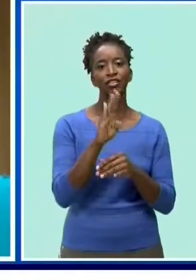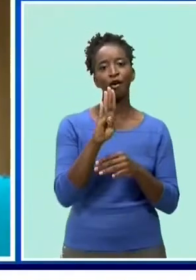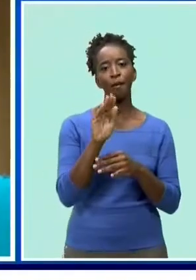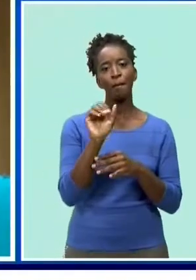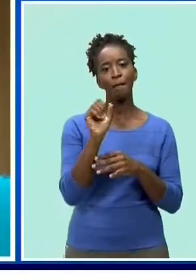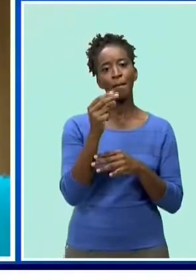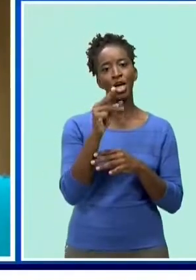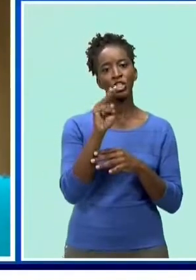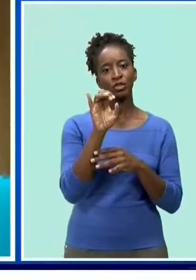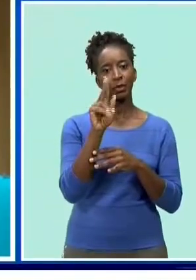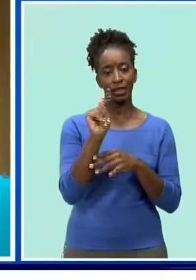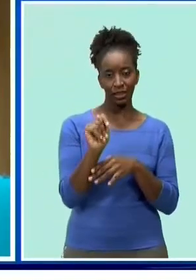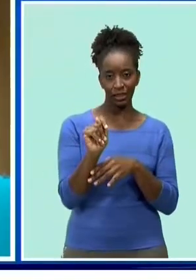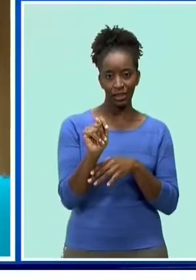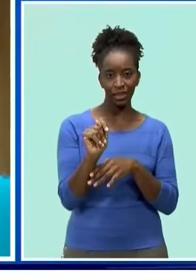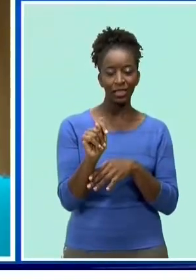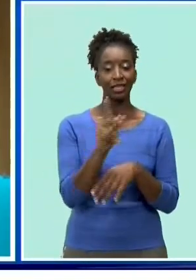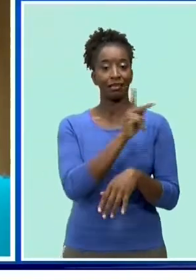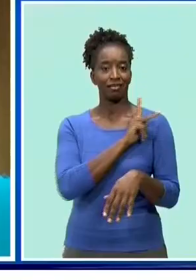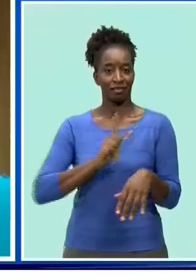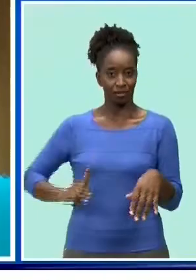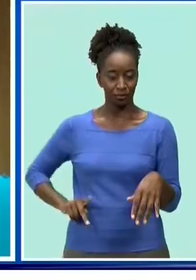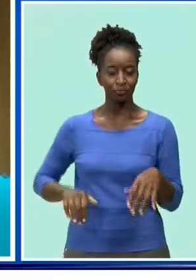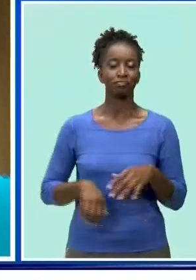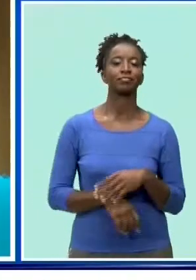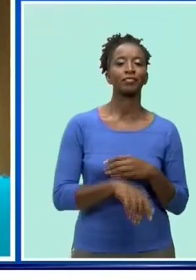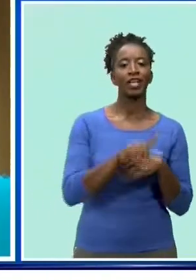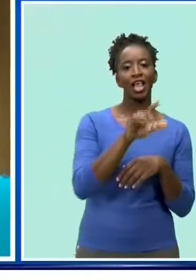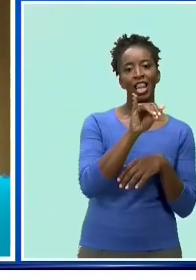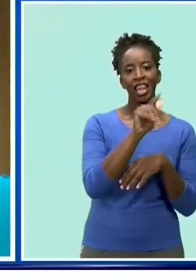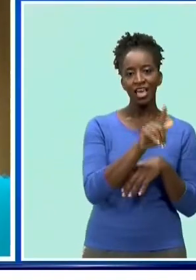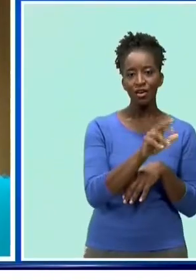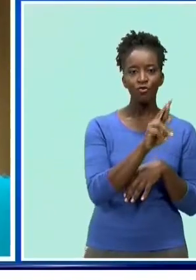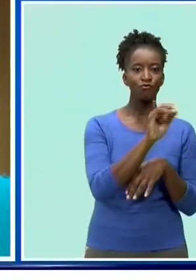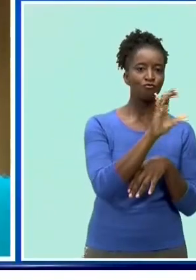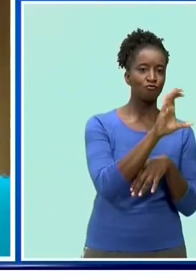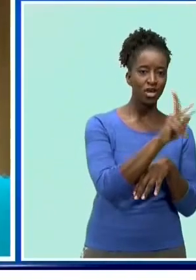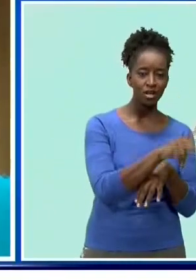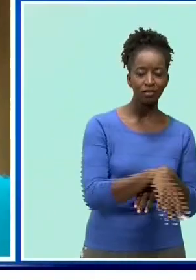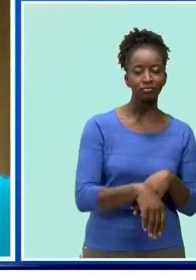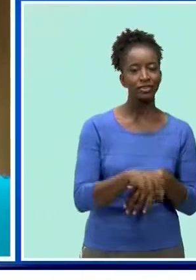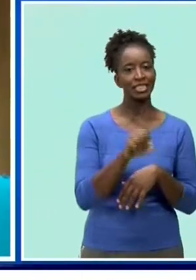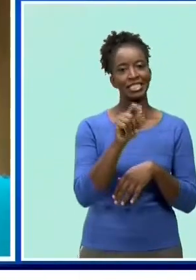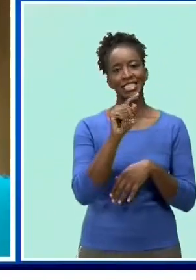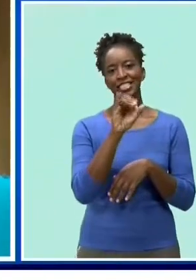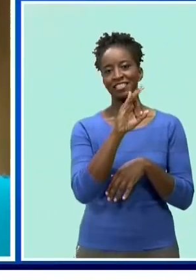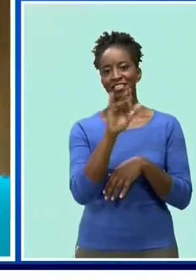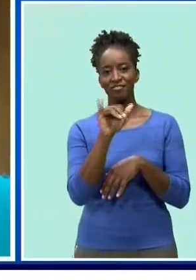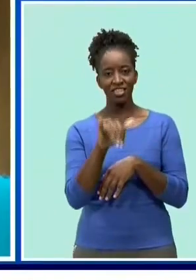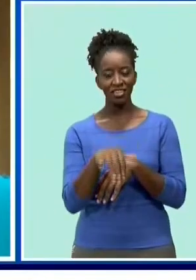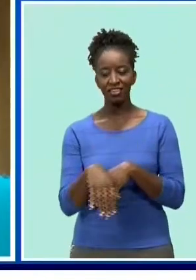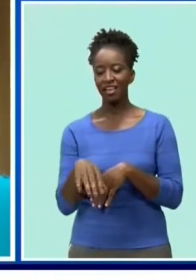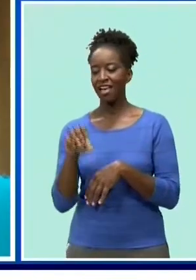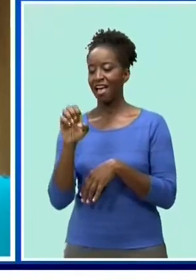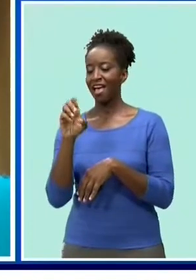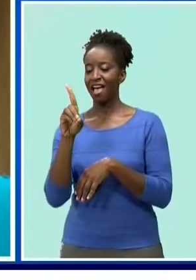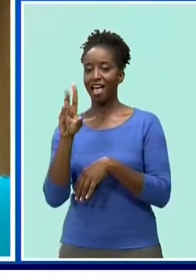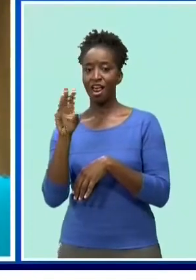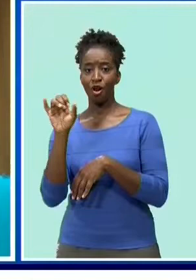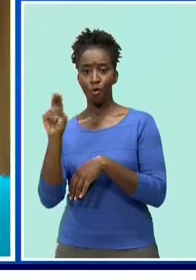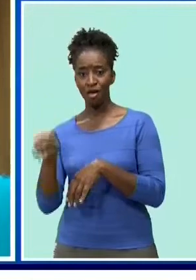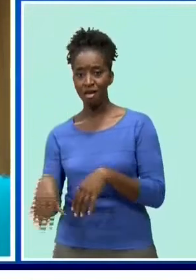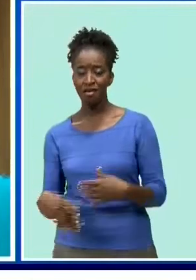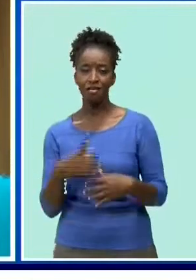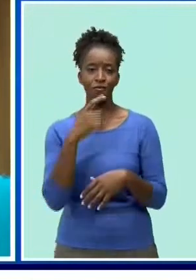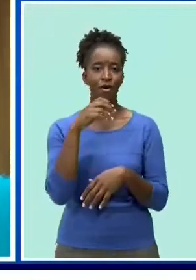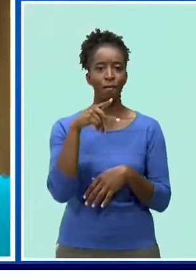Bubba. We have Little Rick, Stiffy, Edwin Yearwood, Red Plastic